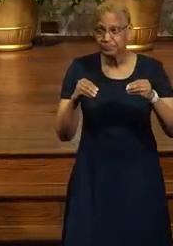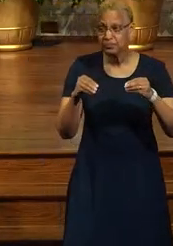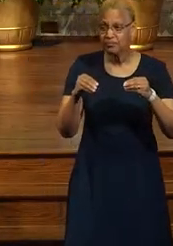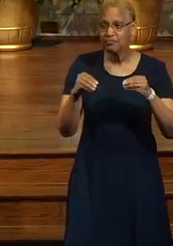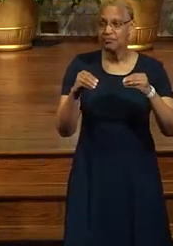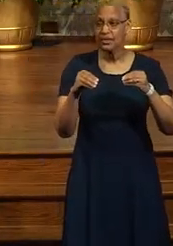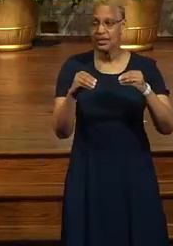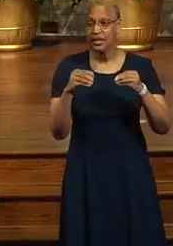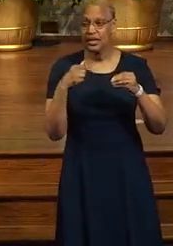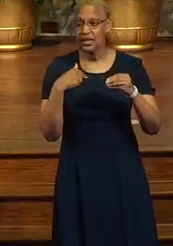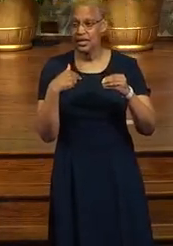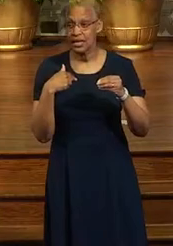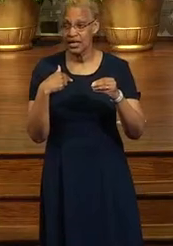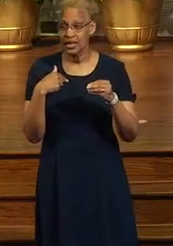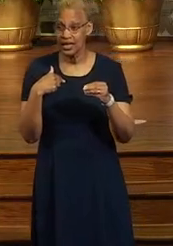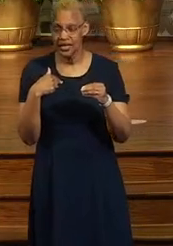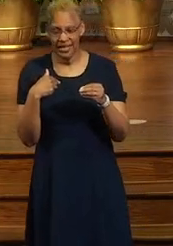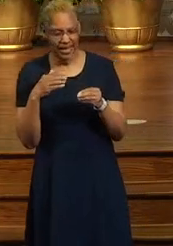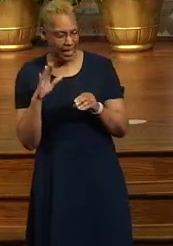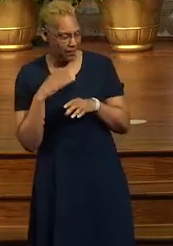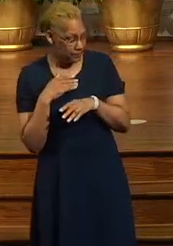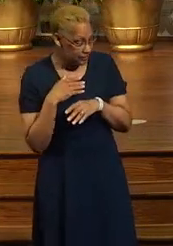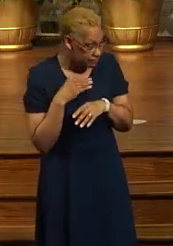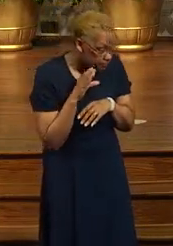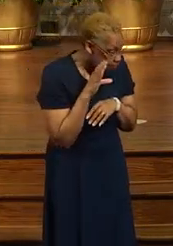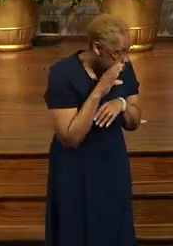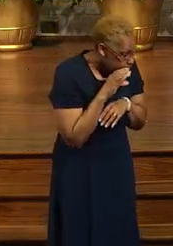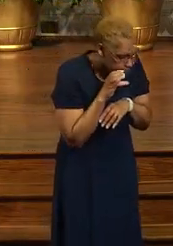I would go on a scavenger hunt.